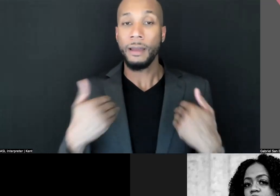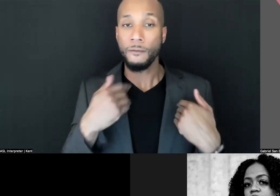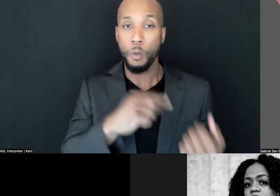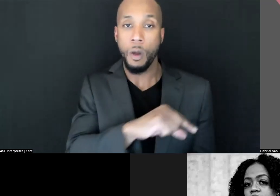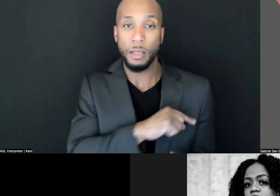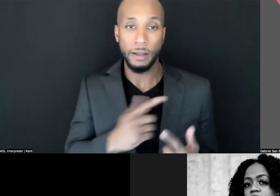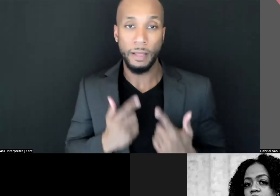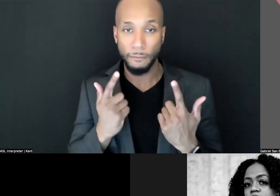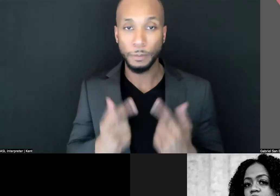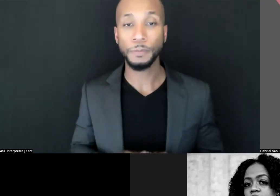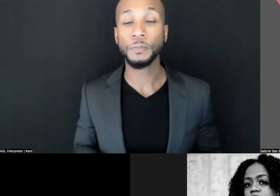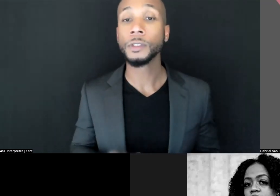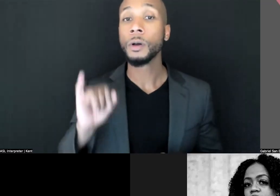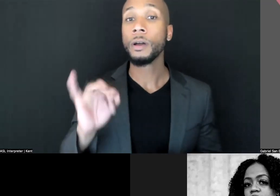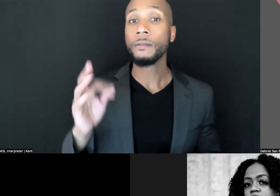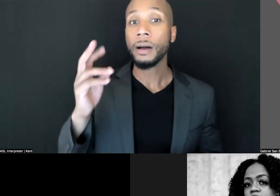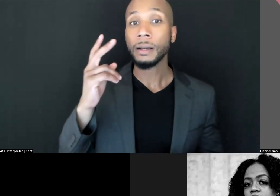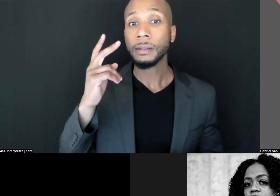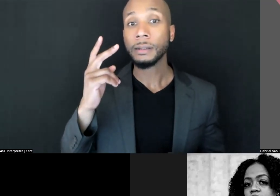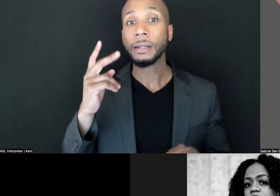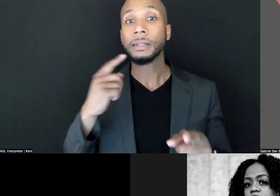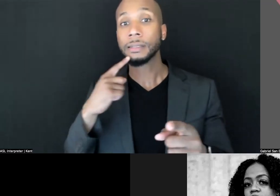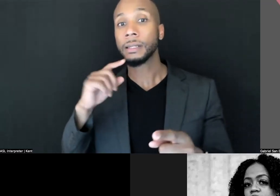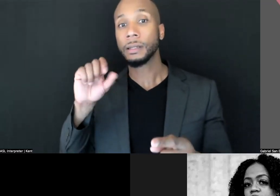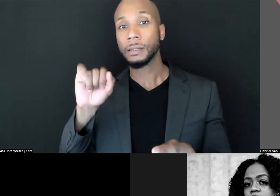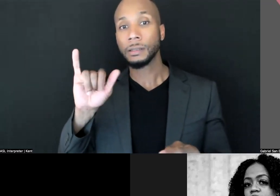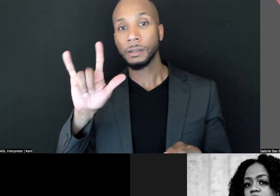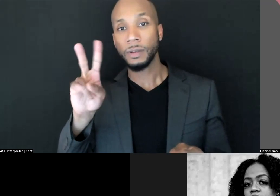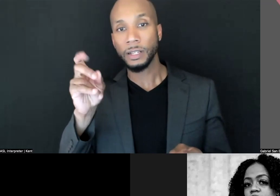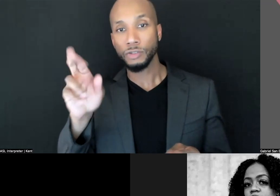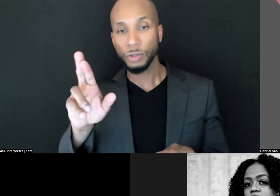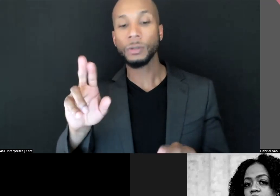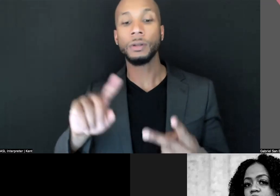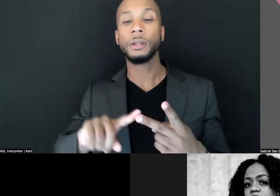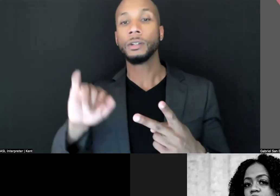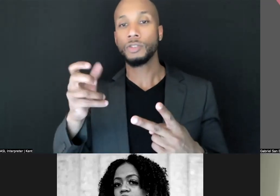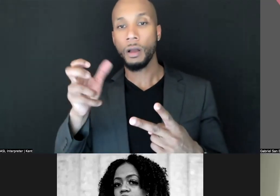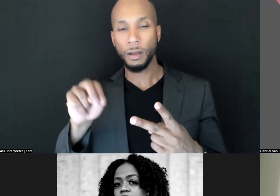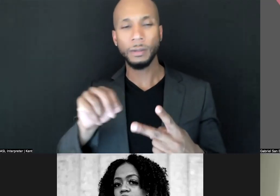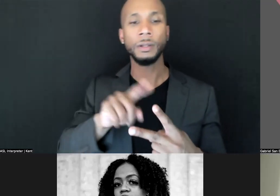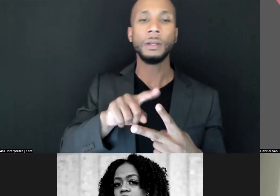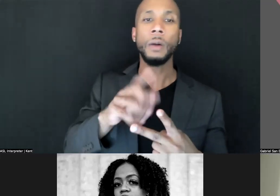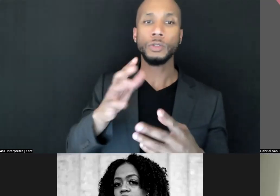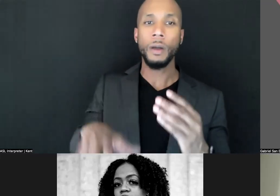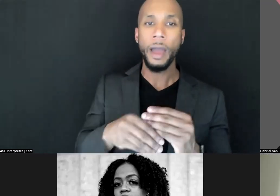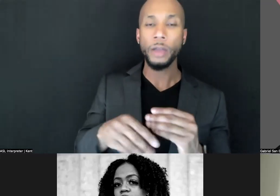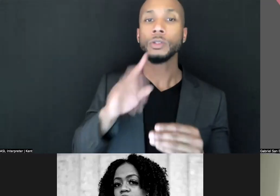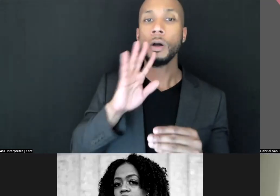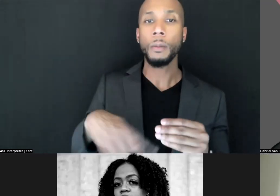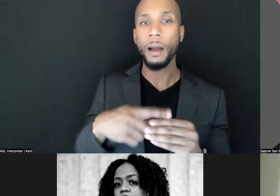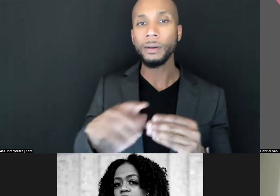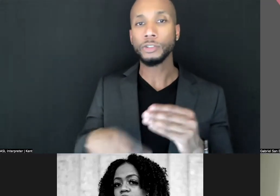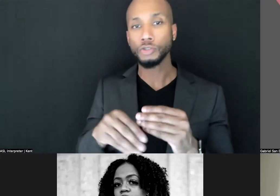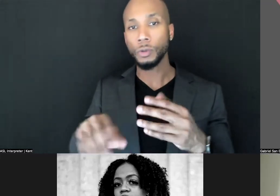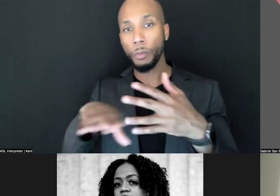So, yes, I see Sylvester and then John. I just want to add, when you talk about extra breaks and being able to take